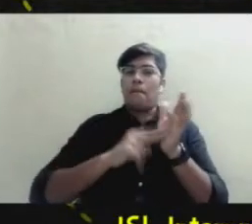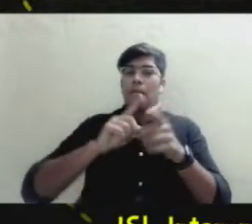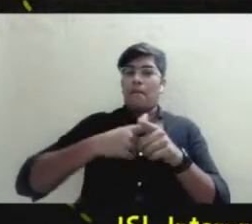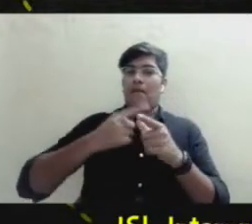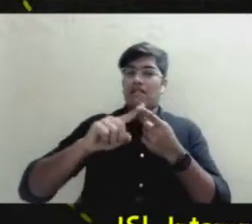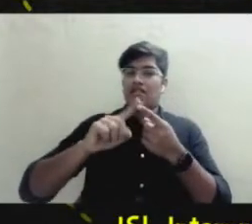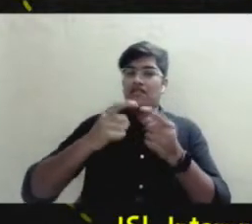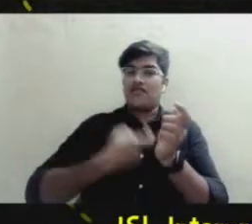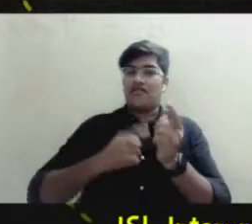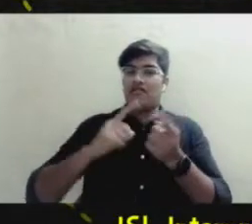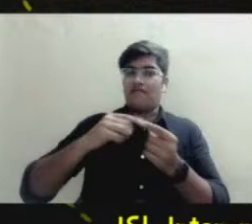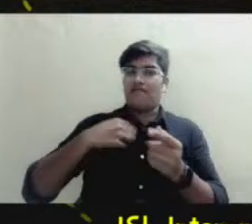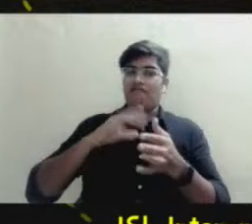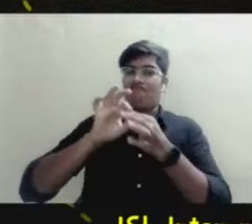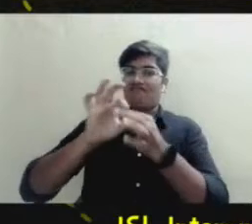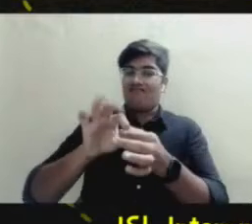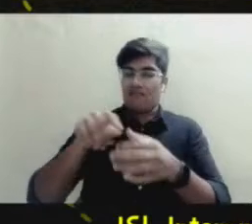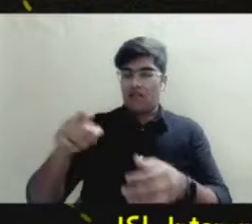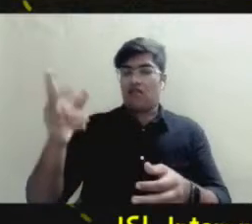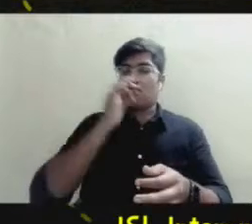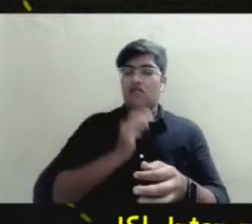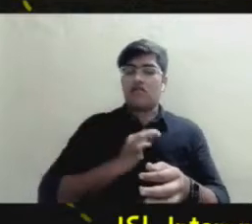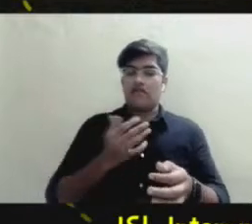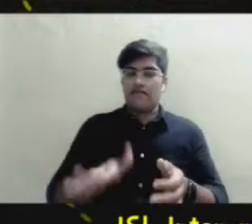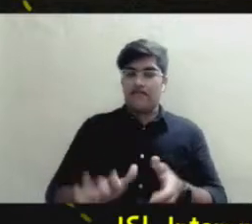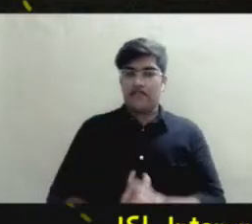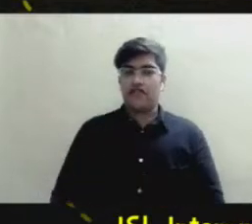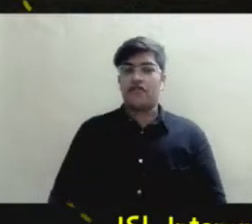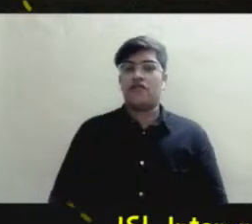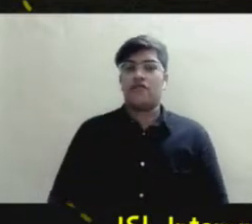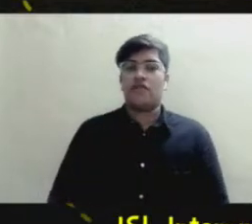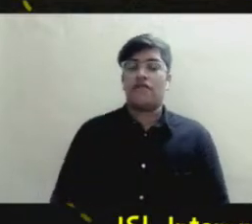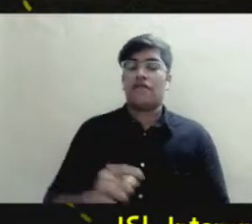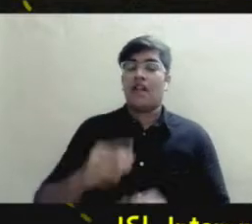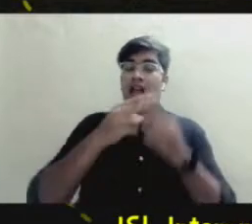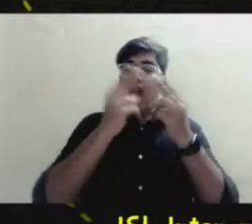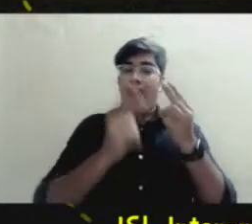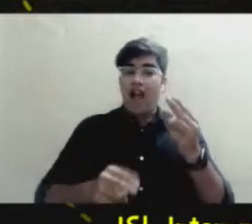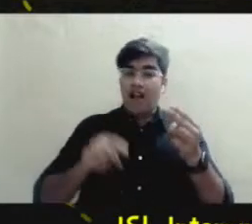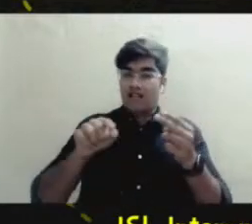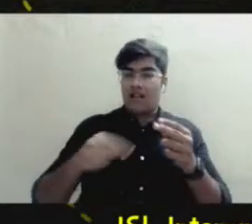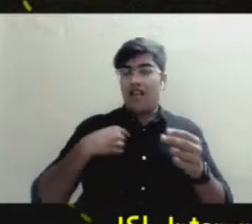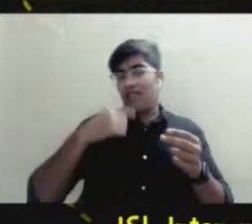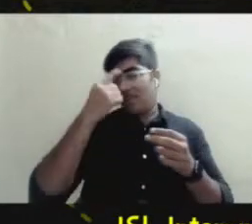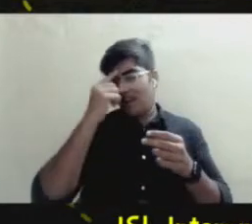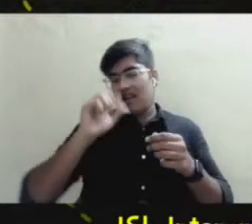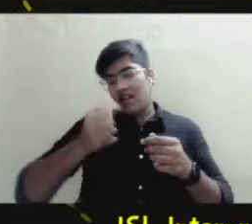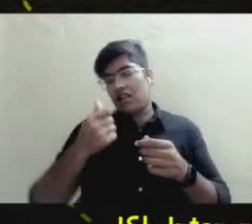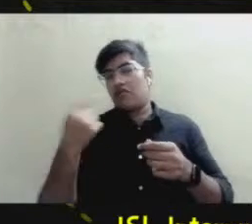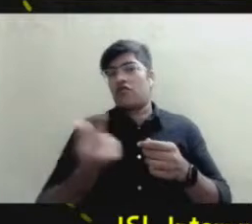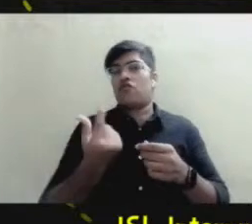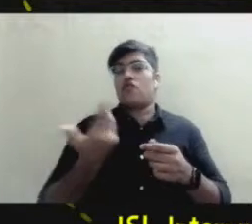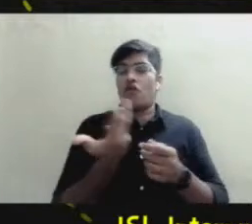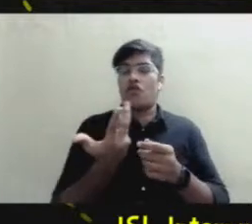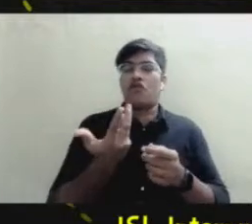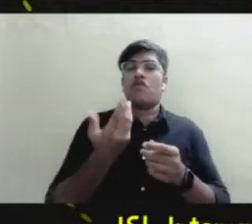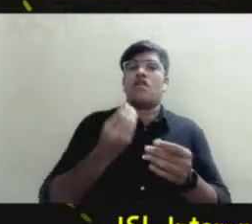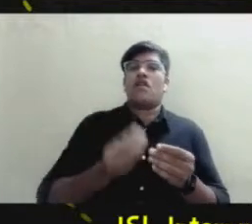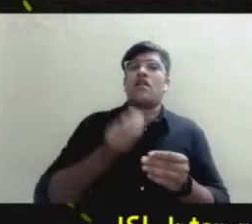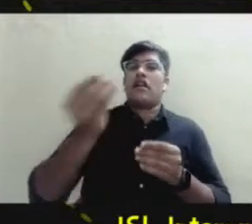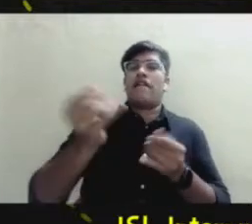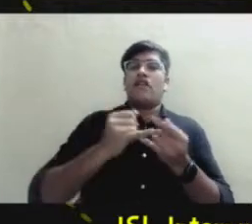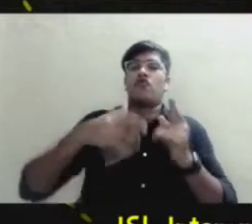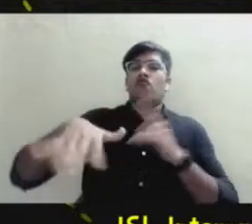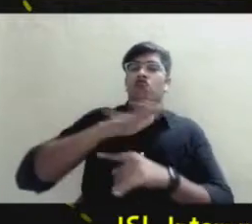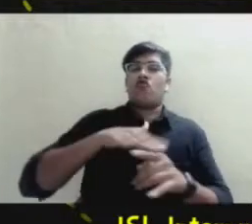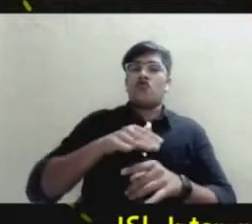I knew that art can be used in this manner to give a social message, to